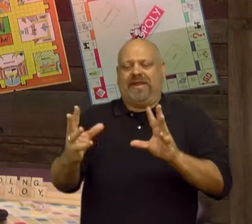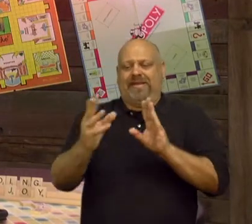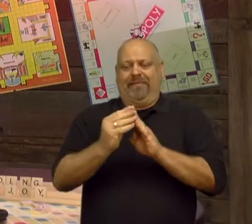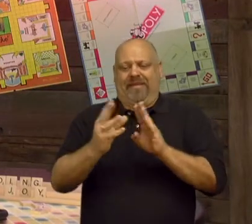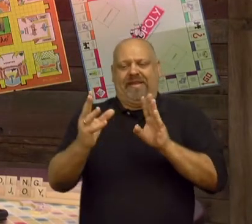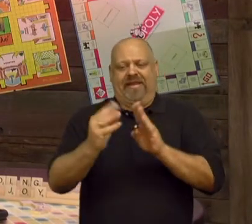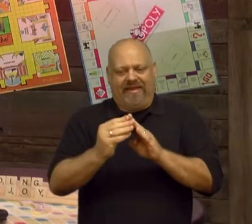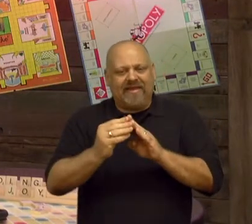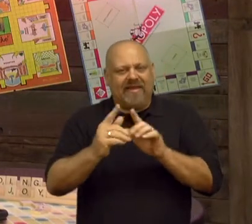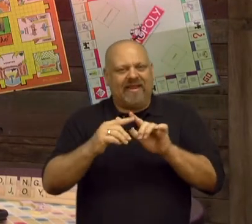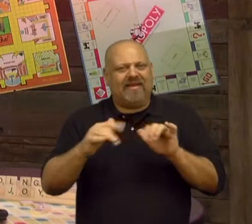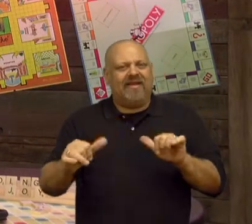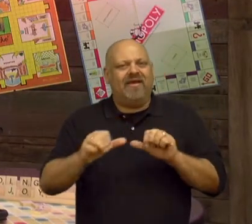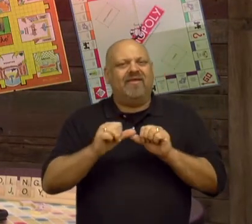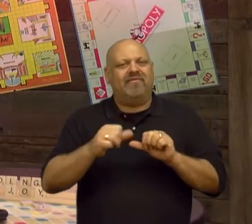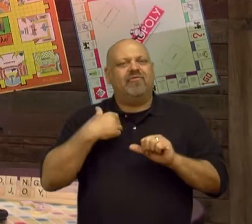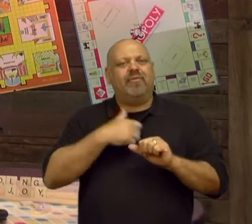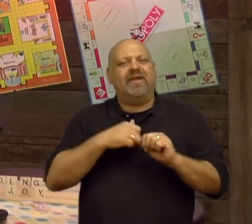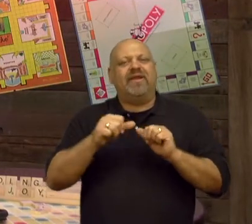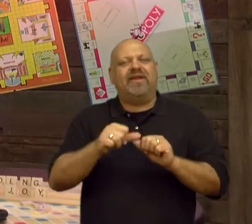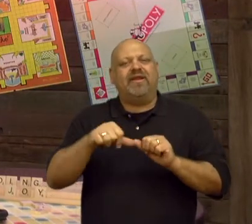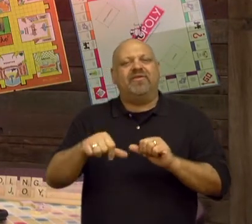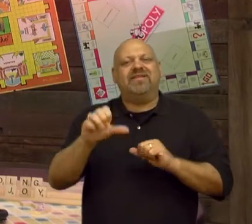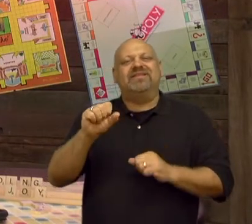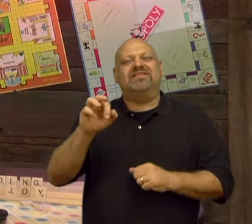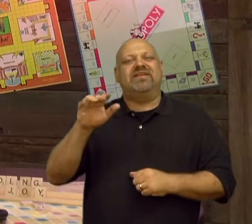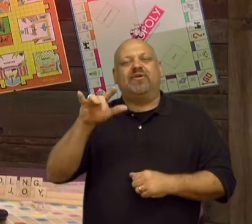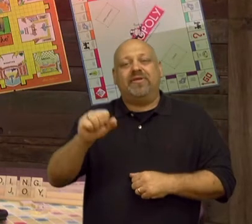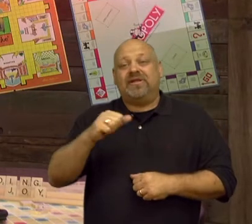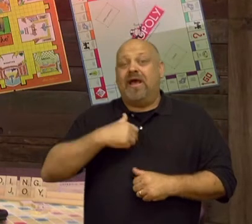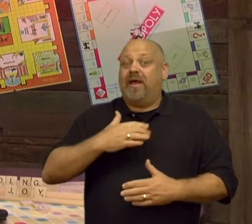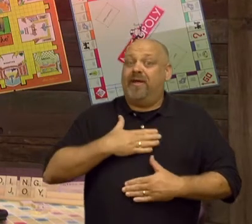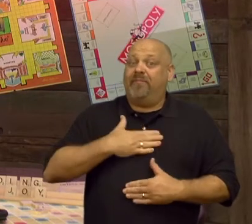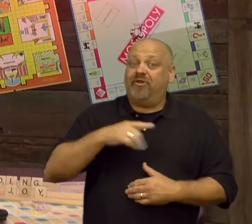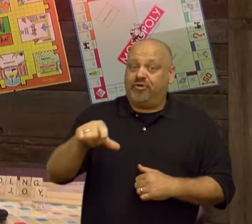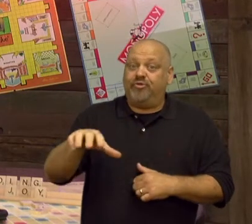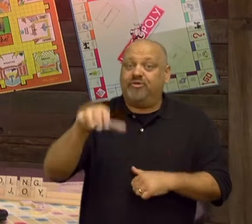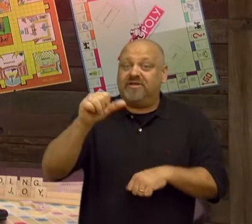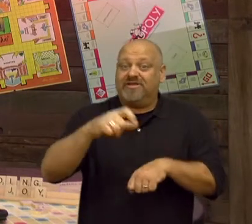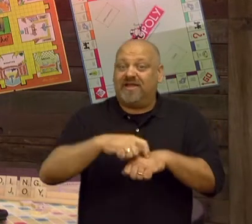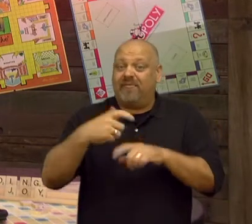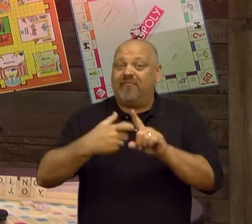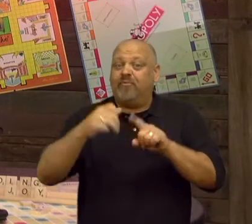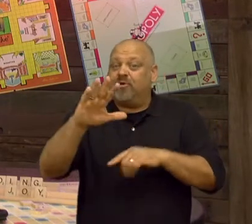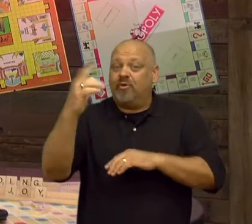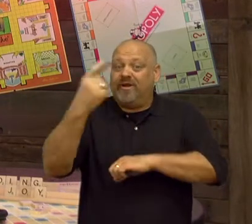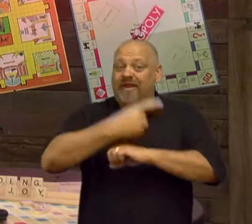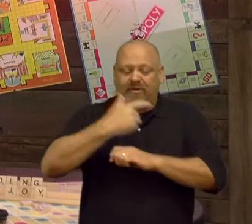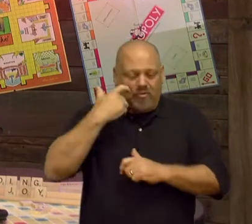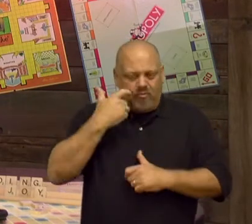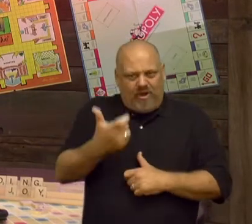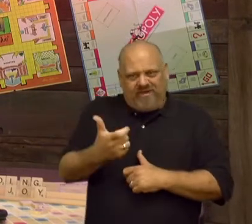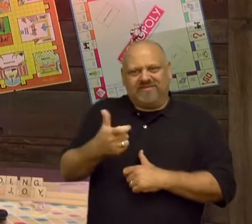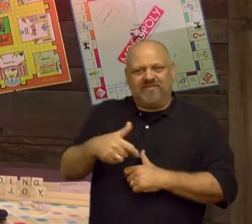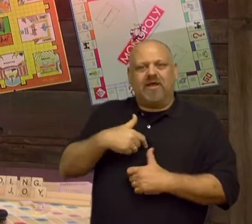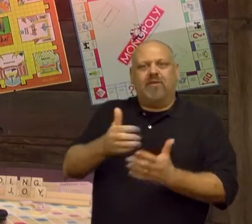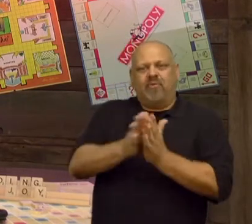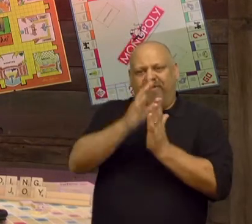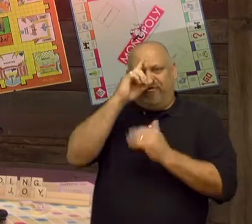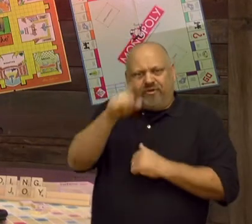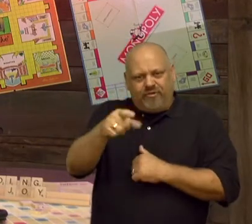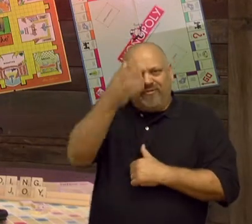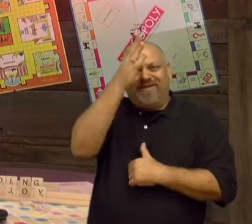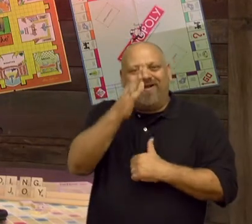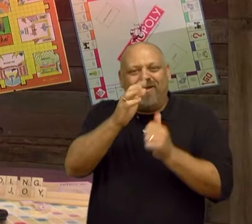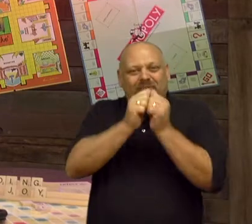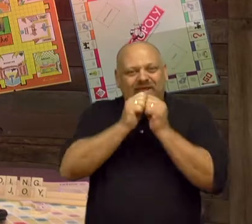going to be continually meeting and everything as we go on in this series. I'm so glad that you took time out of your day to watch this.